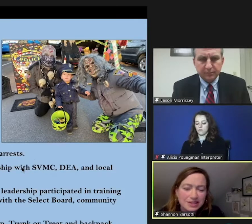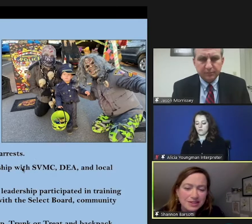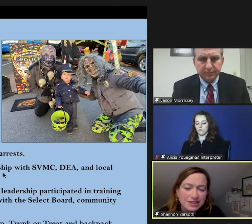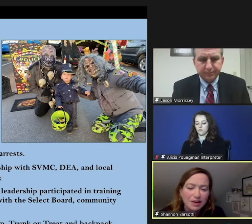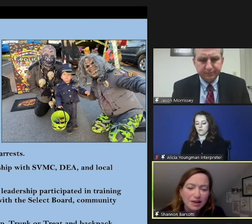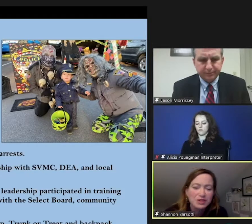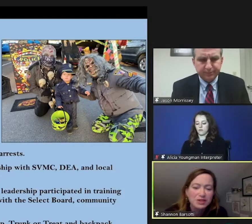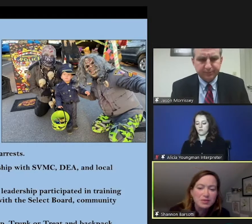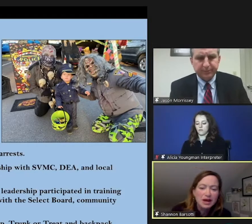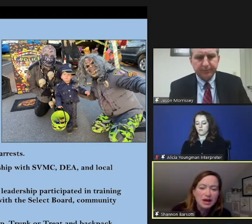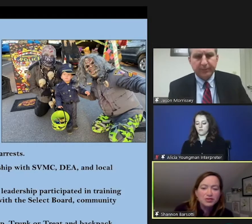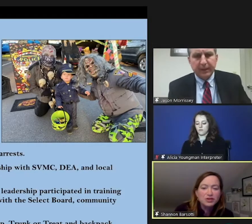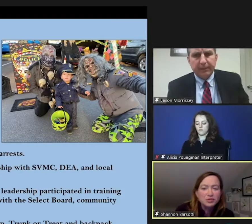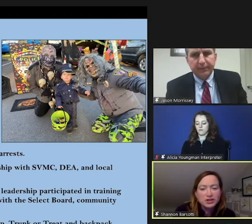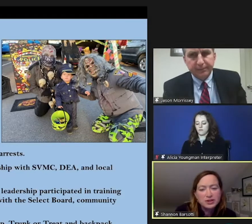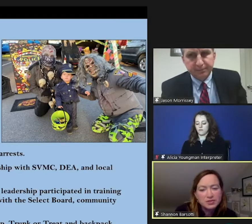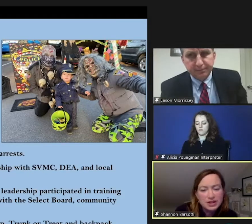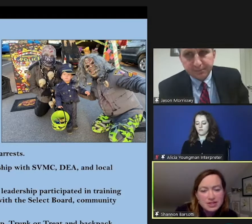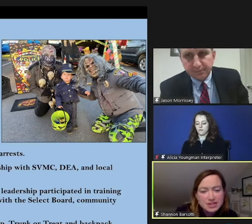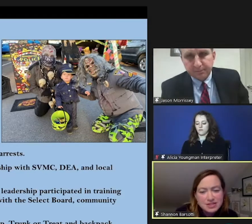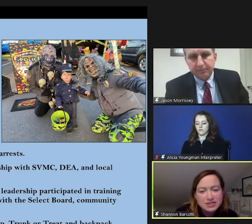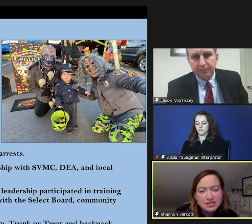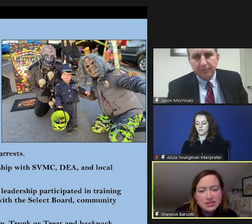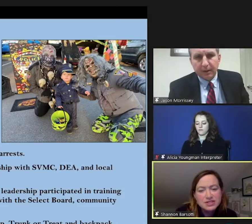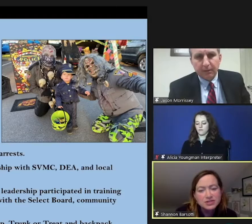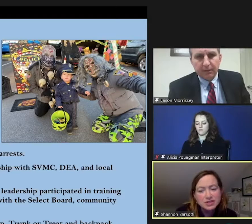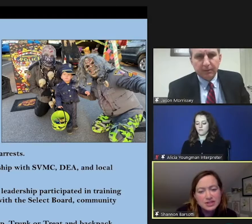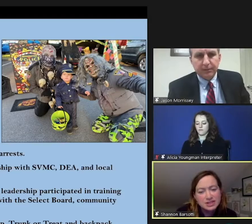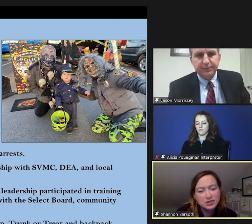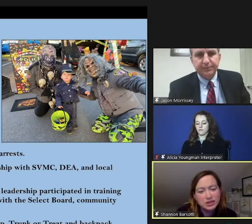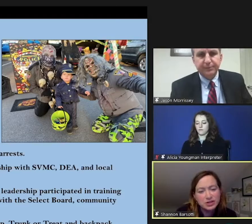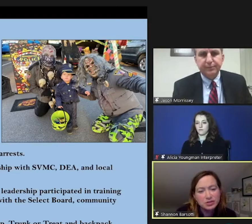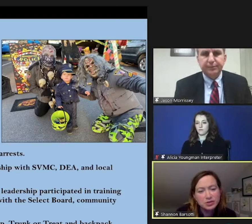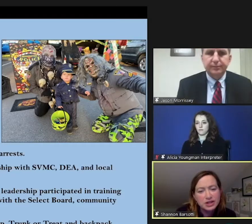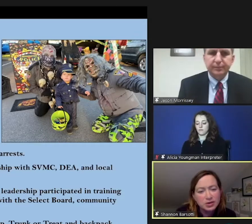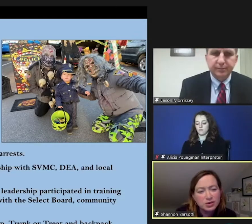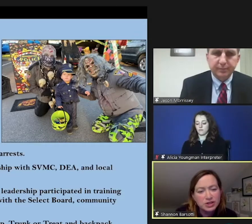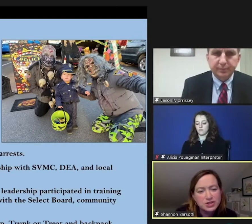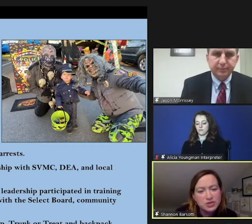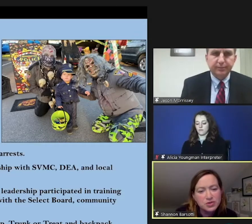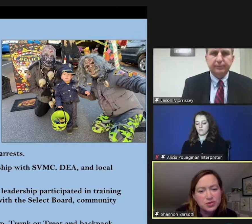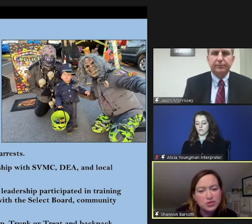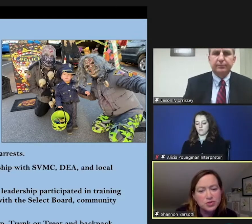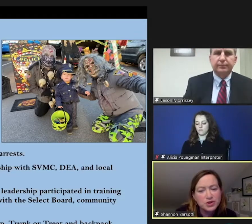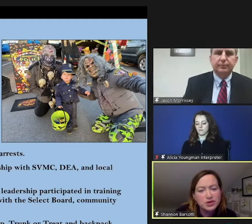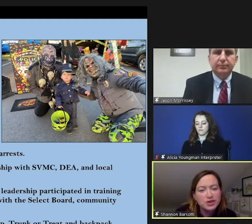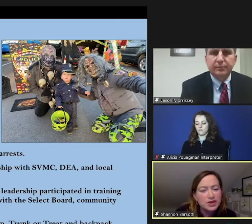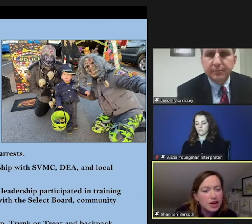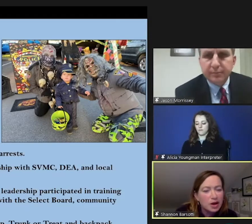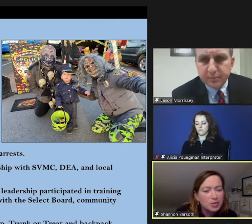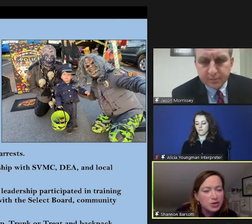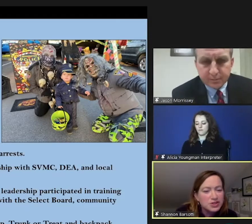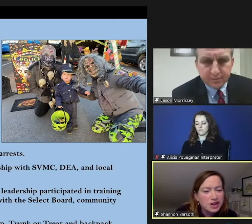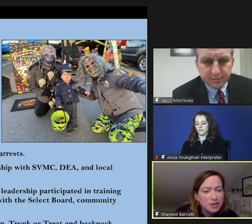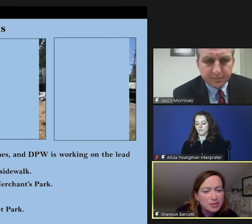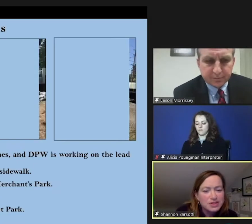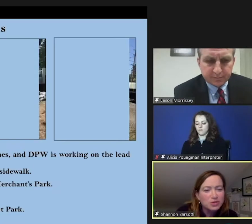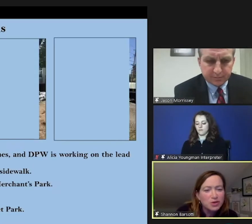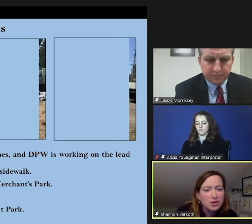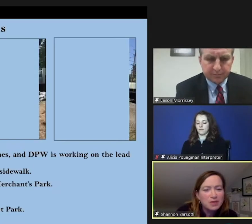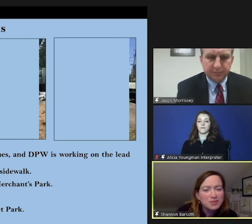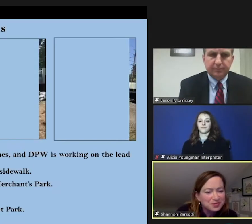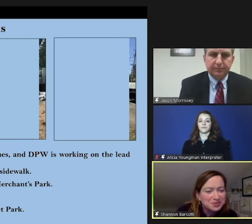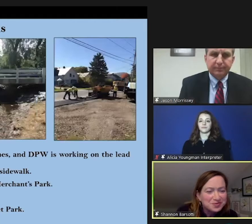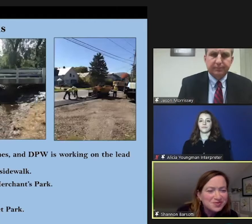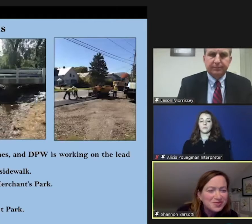Although COVID-19 has limited the amount of community events, they're still continuing their community outreach through their Operation